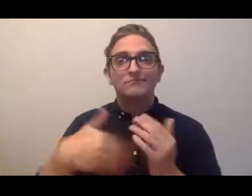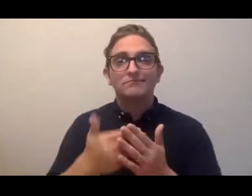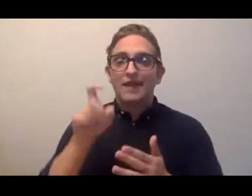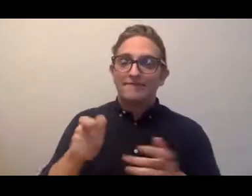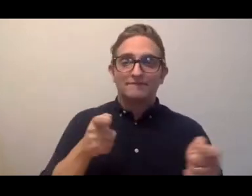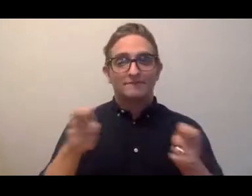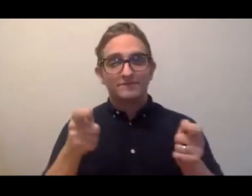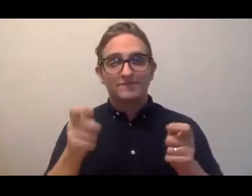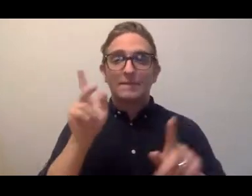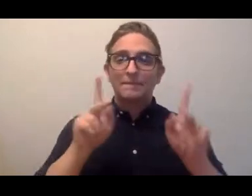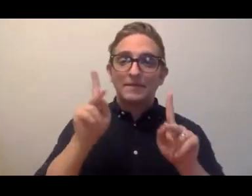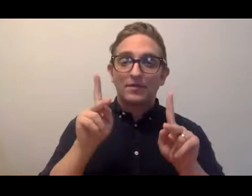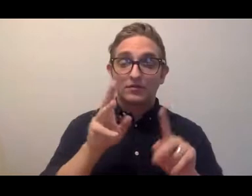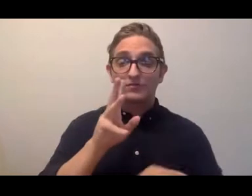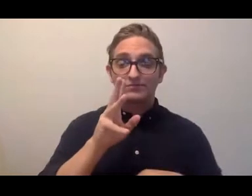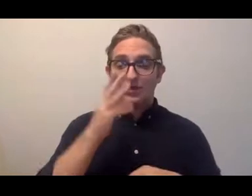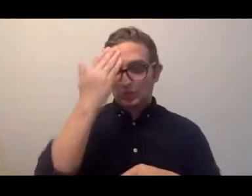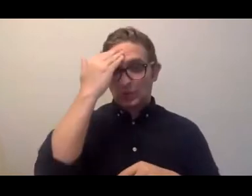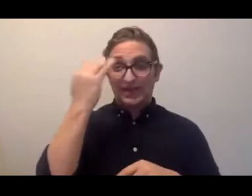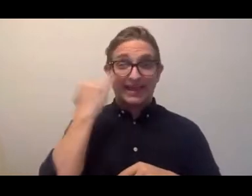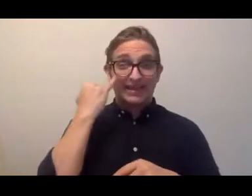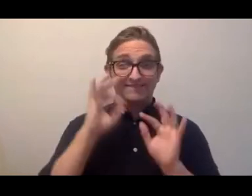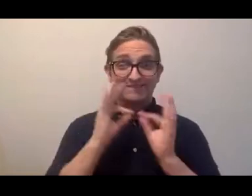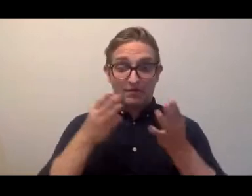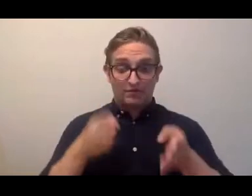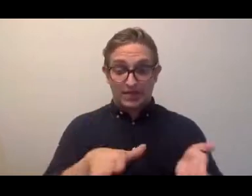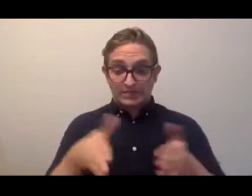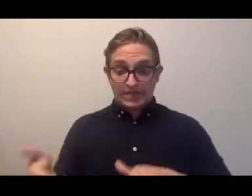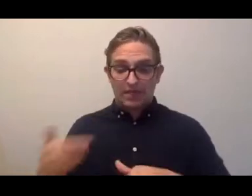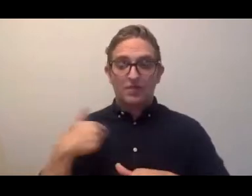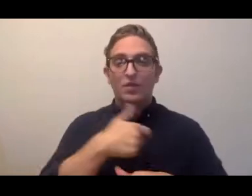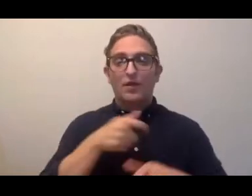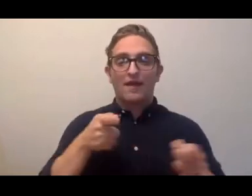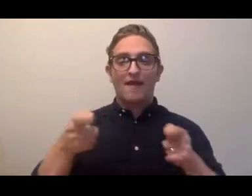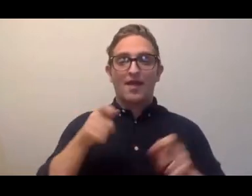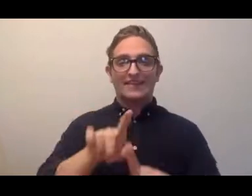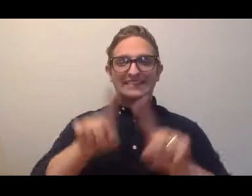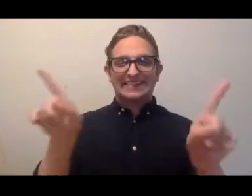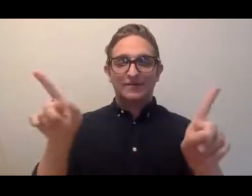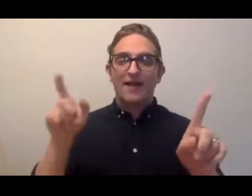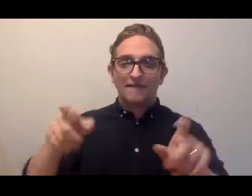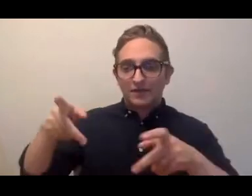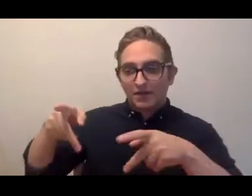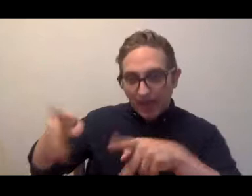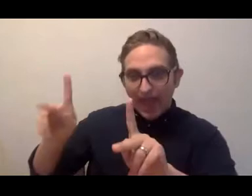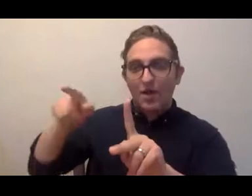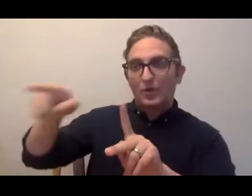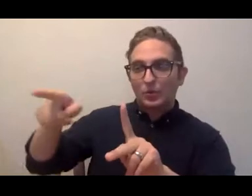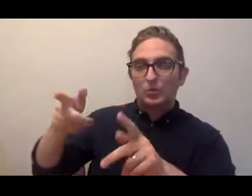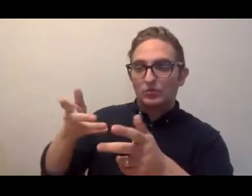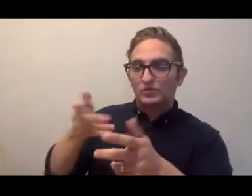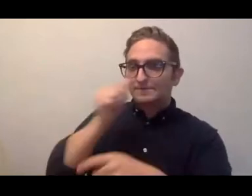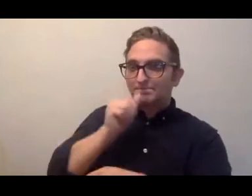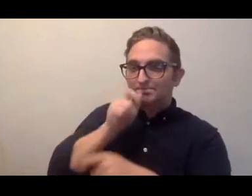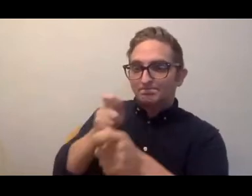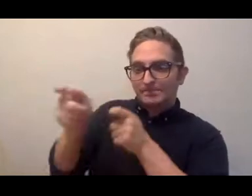just like people deal with death differently. And I've got to give you the space to deal with it the way that you deal with it and